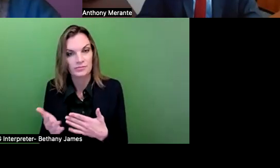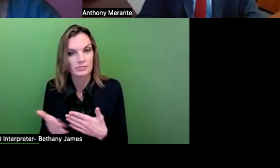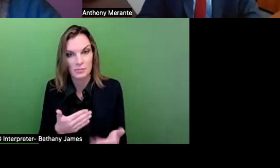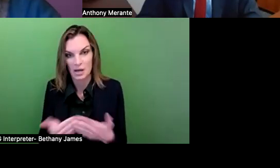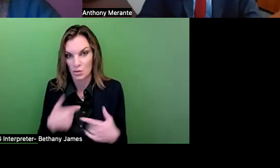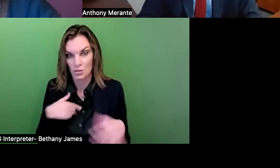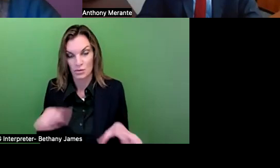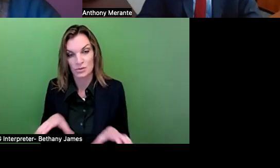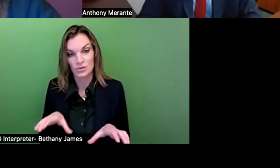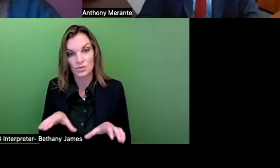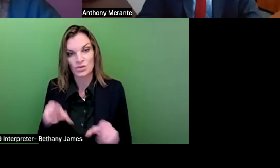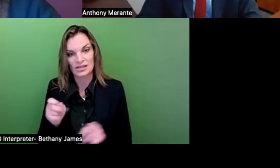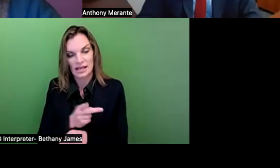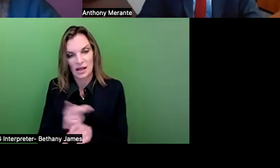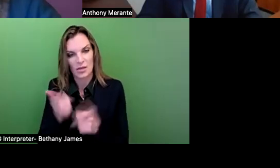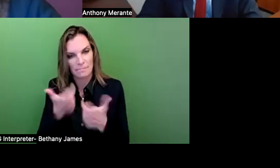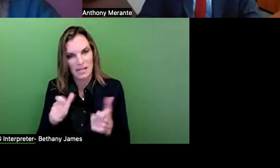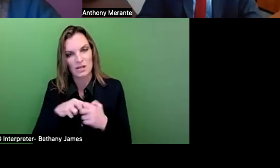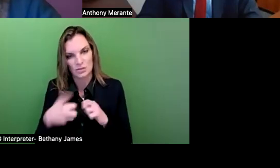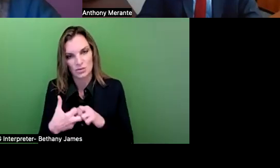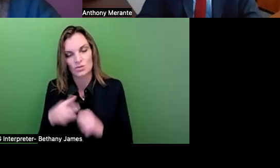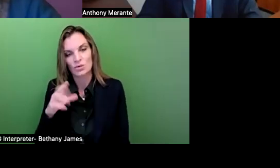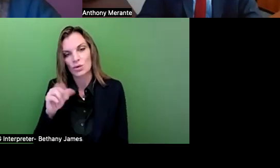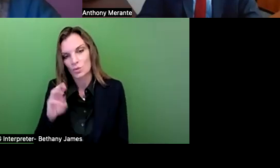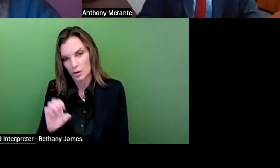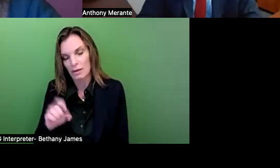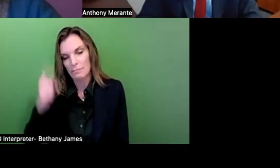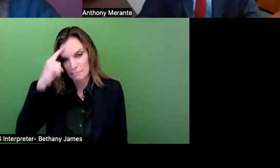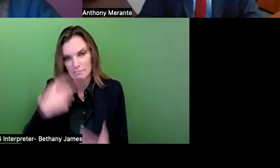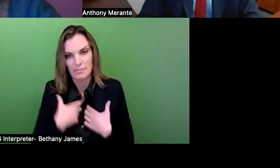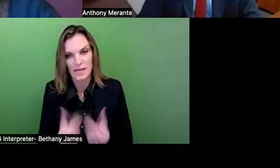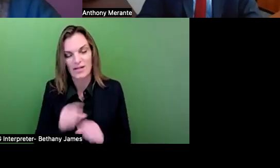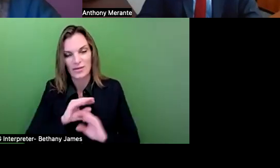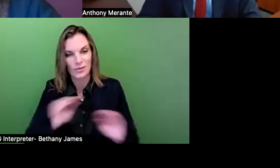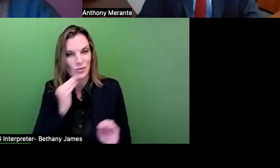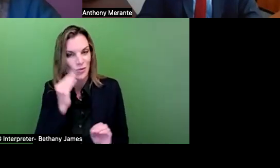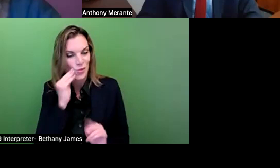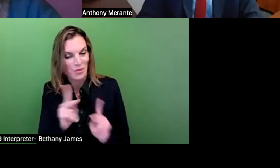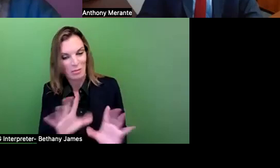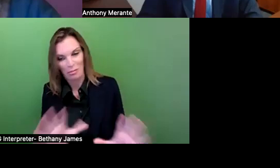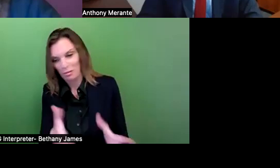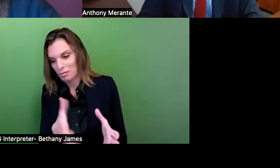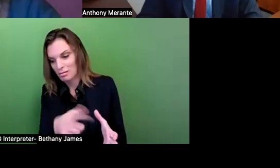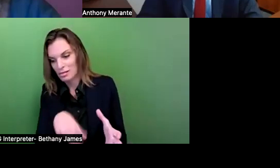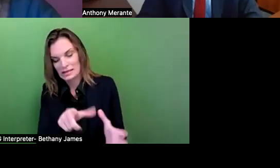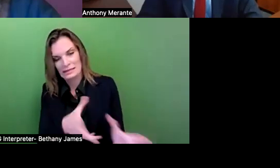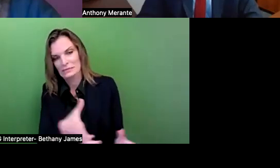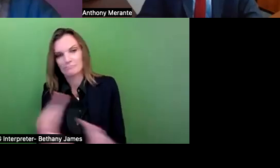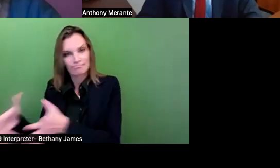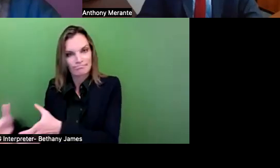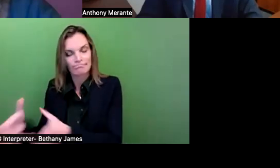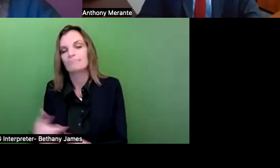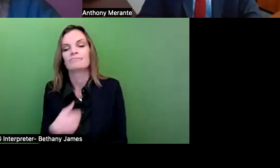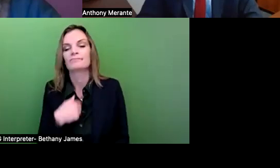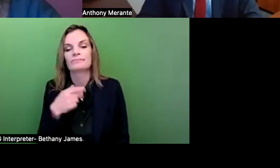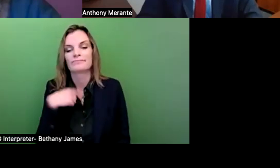do, we need to take care of the major issues, which is again the crime, mental health, and the homelessness down there. This way, we need to get other people involved